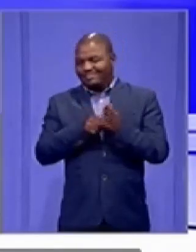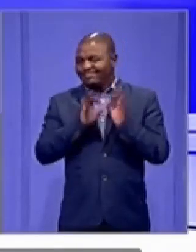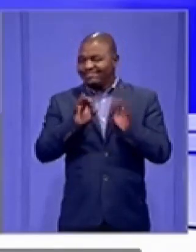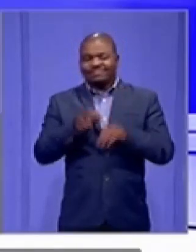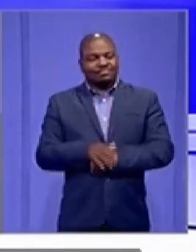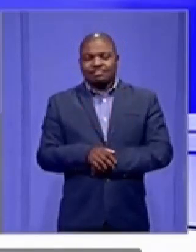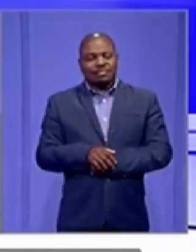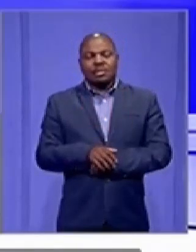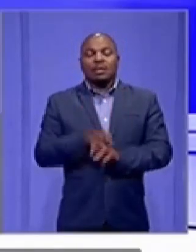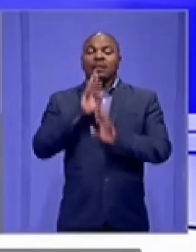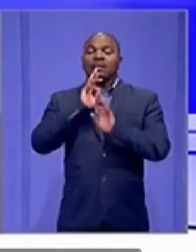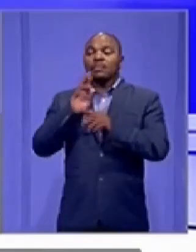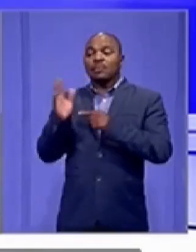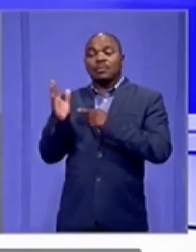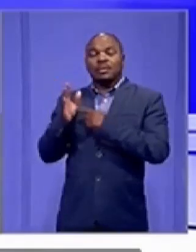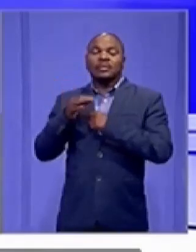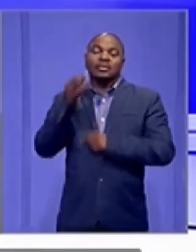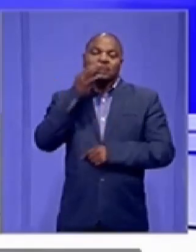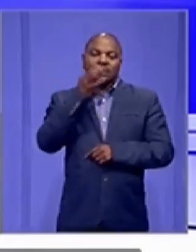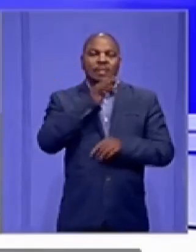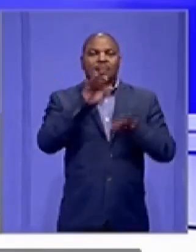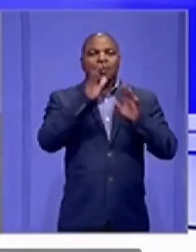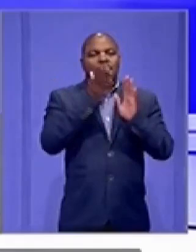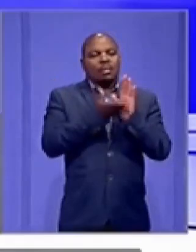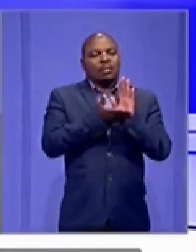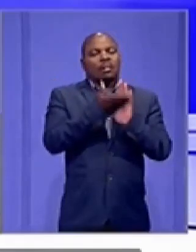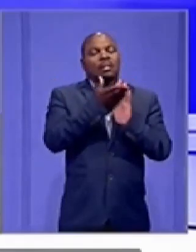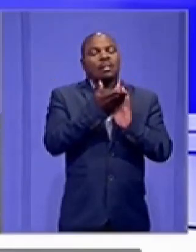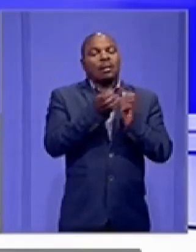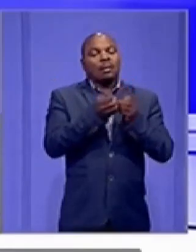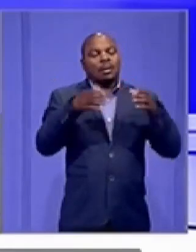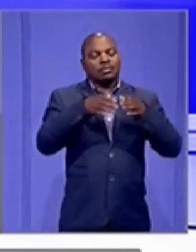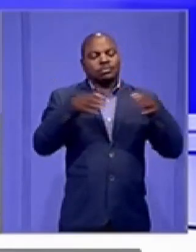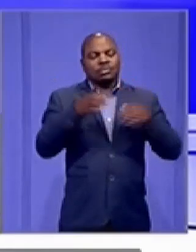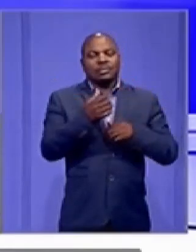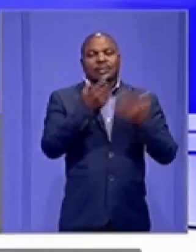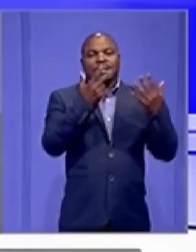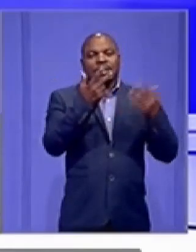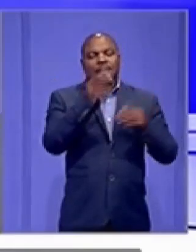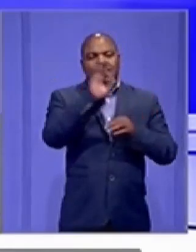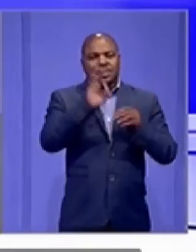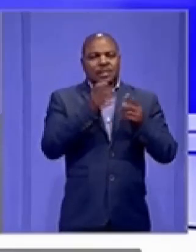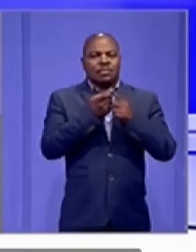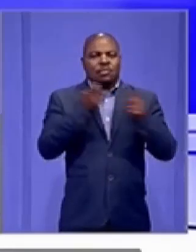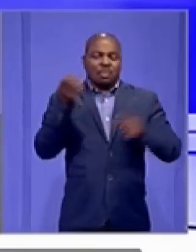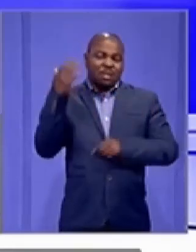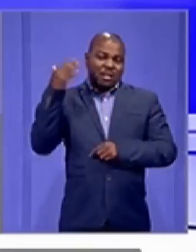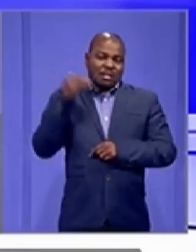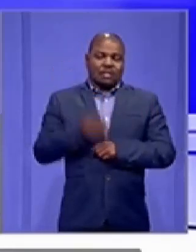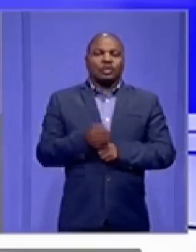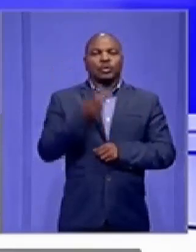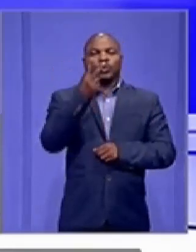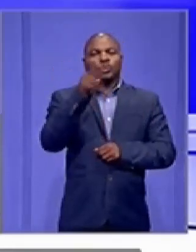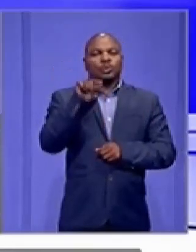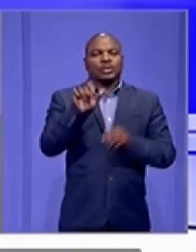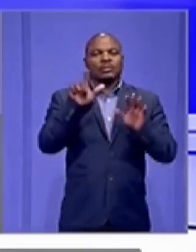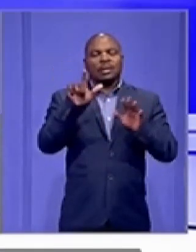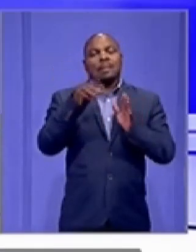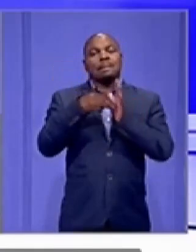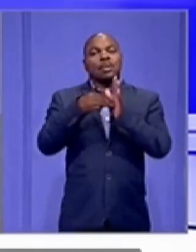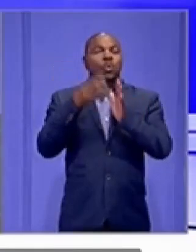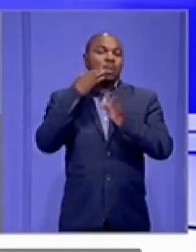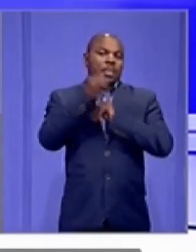le ka pego yeo palo ya badudi oketšegilego ka dipersente tše seswai go tloga go dimilione tše 2.7